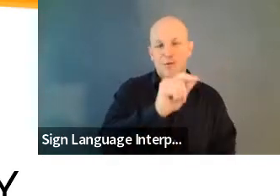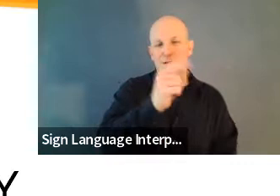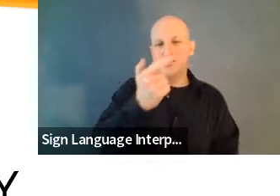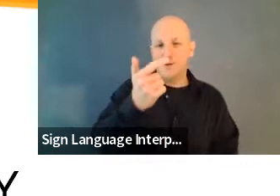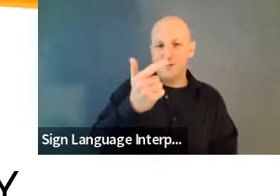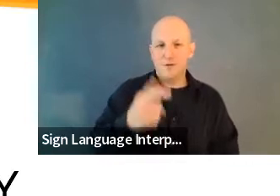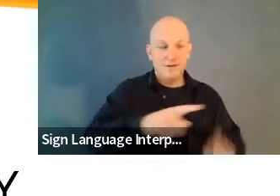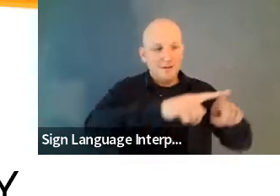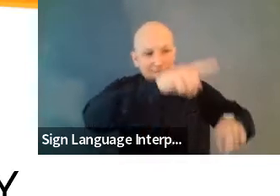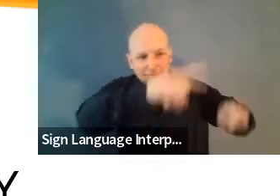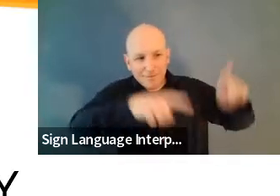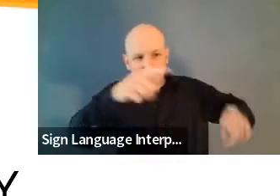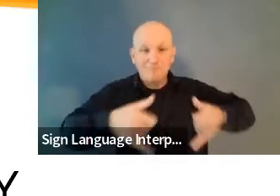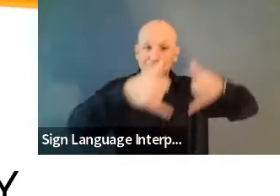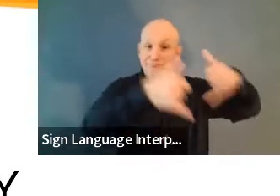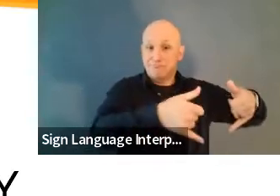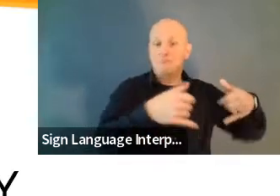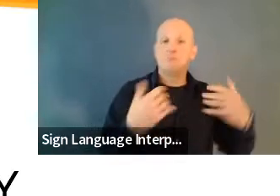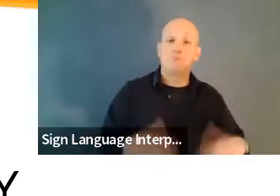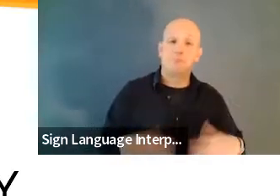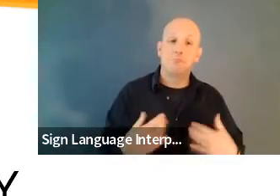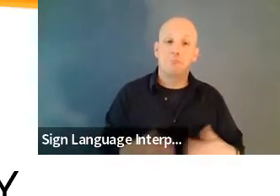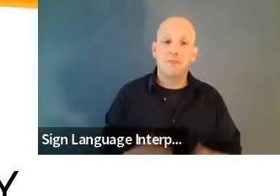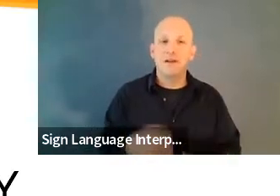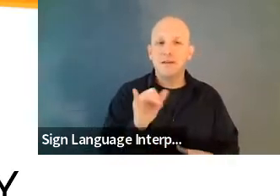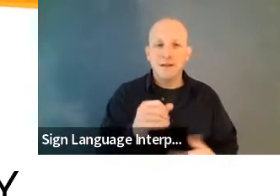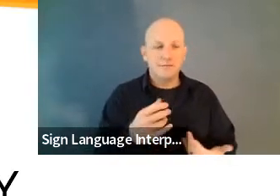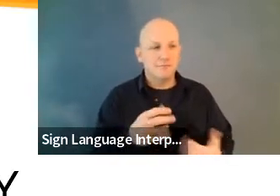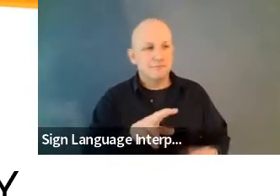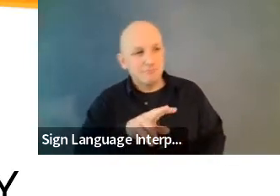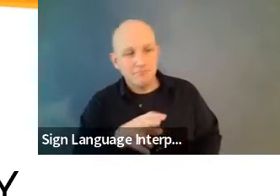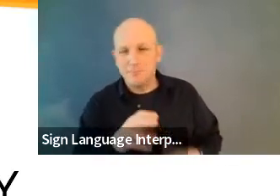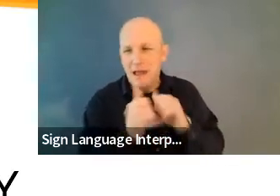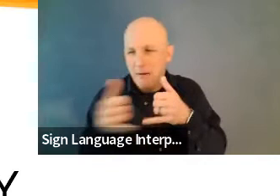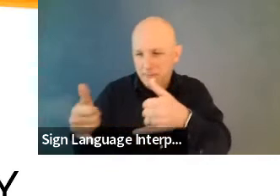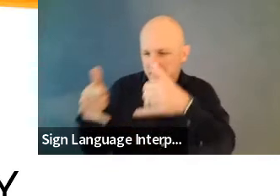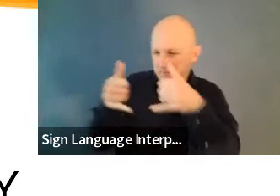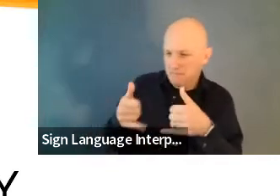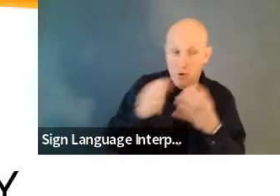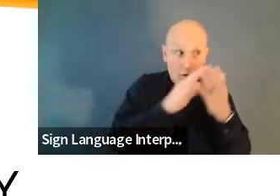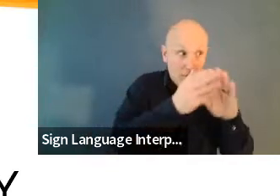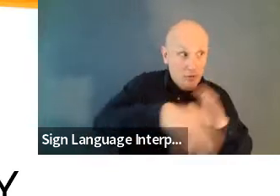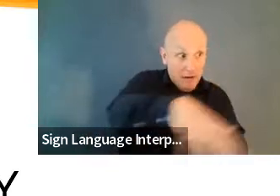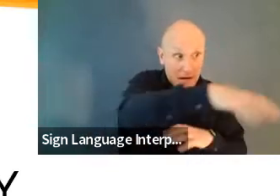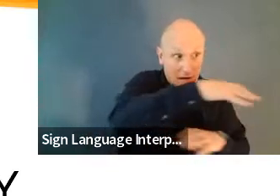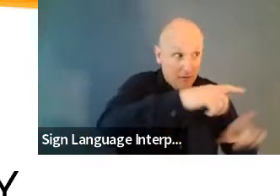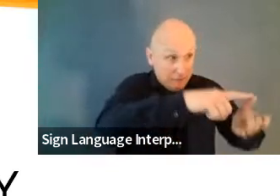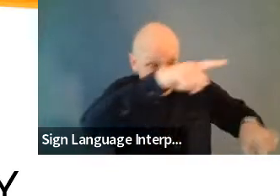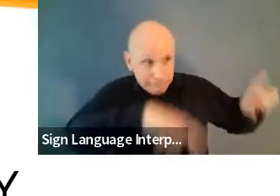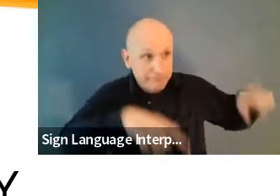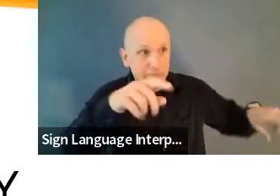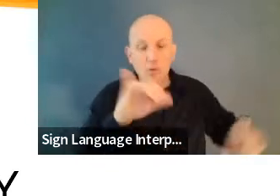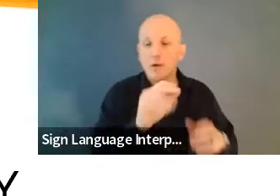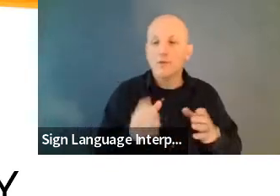Diversity Award. This was based mainly on the demographics, not only of our community, but our program as well. Lucelli